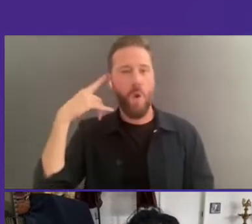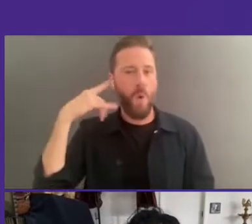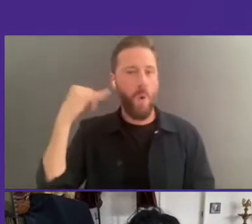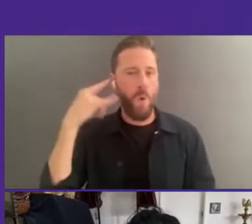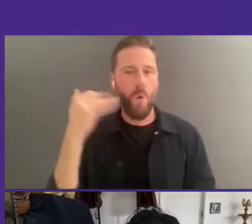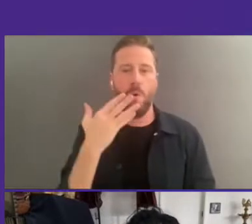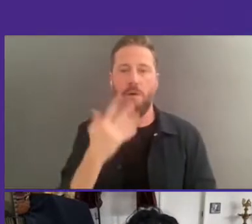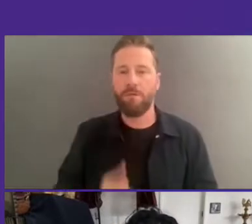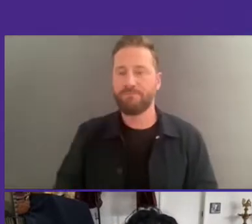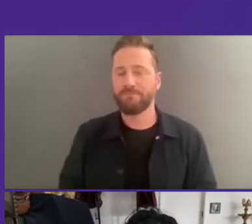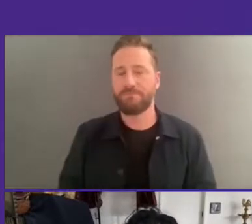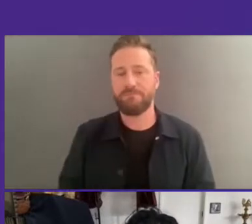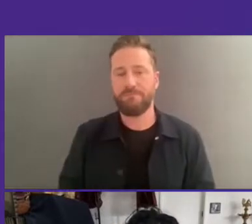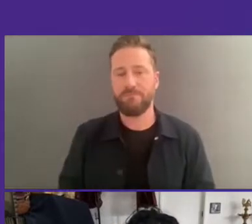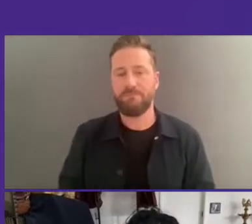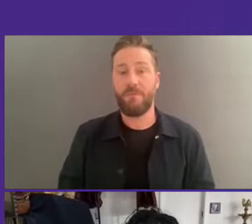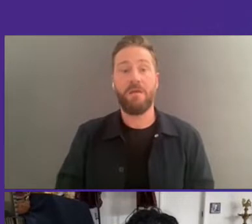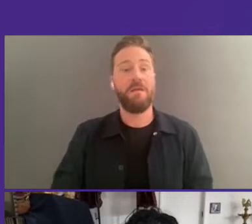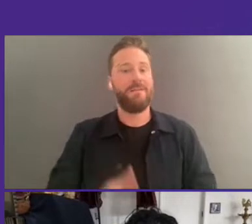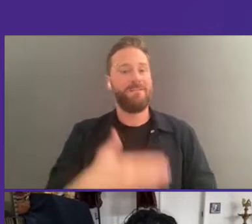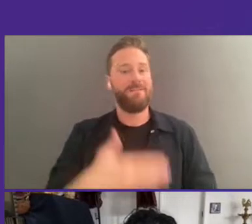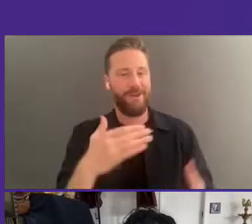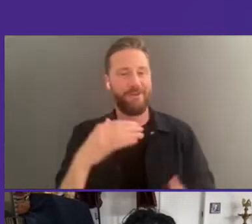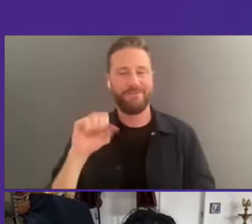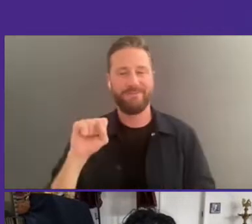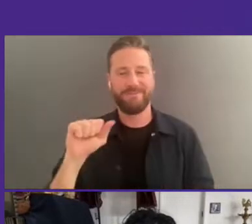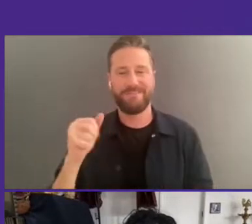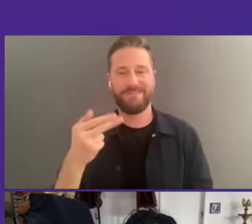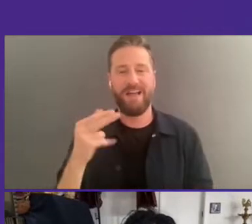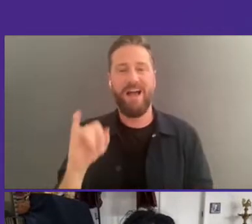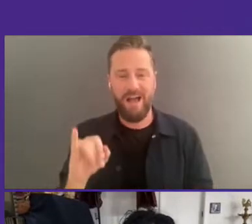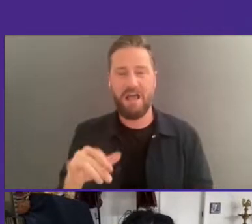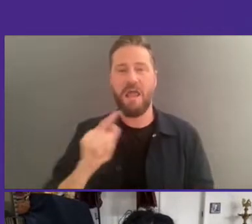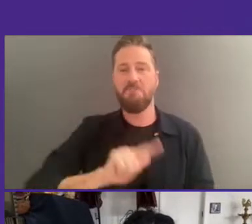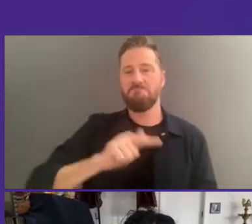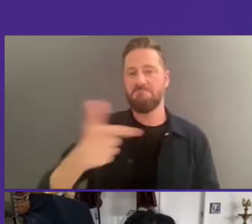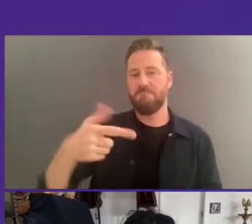Okay, thank you, Sahi. Now I will pass it to Paula.